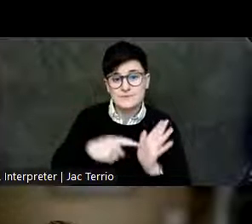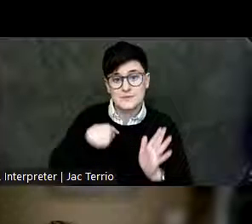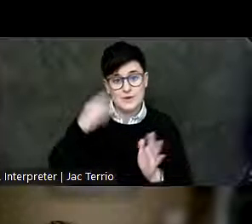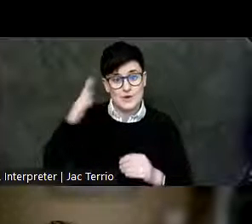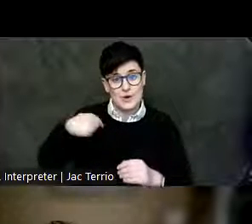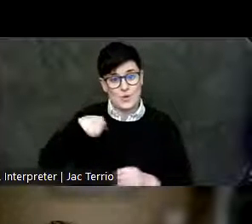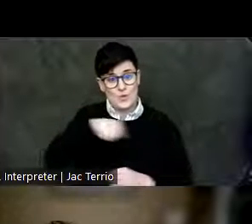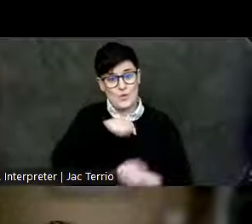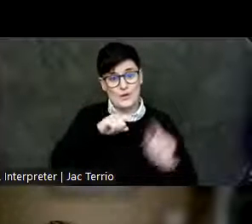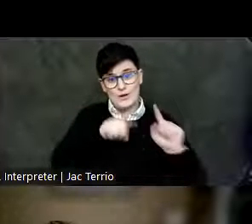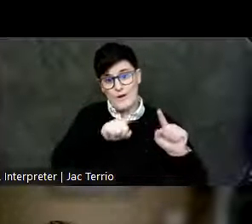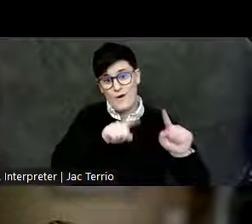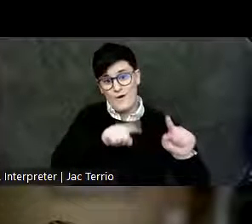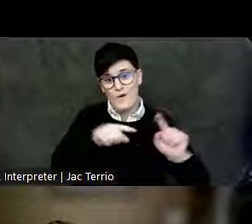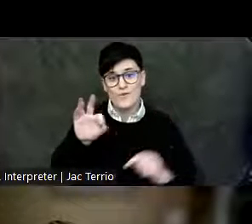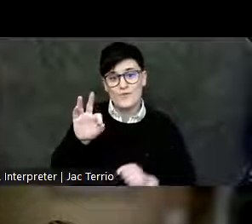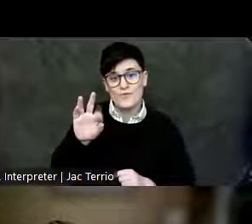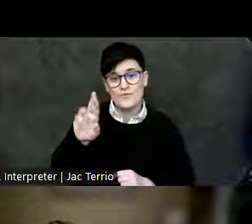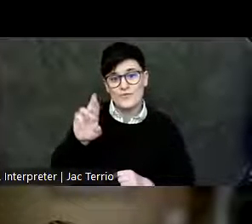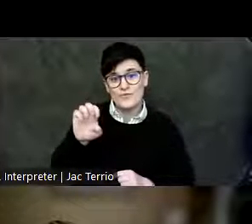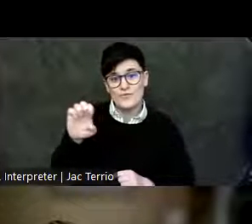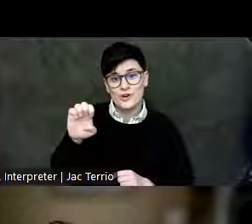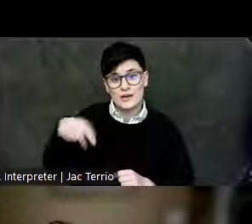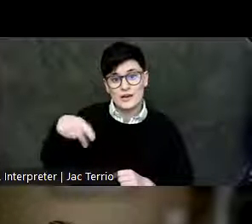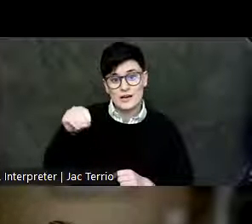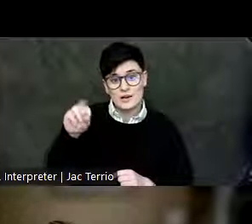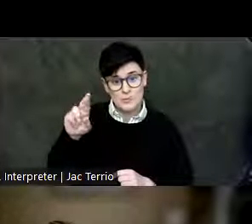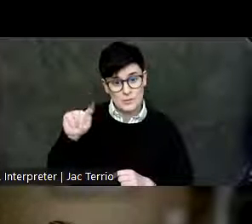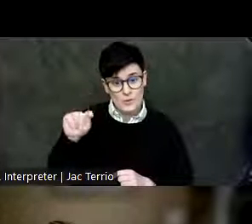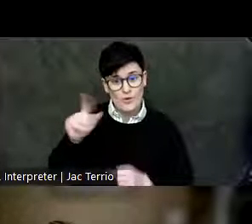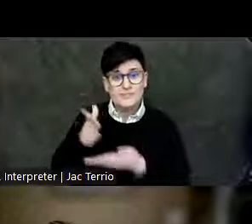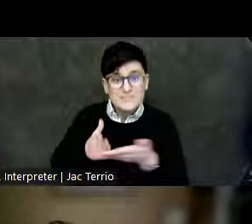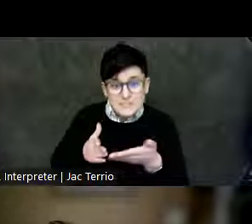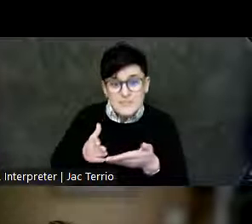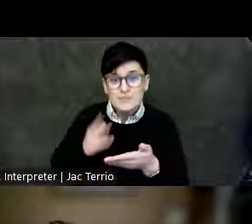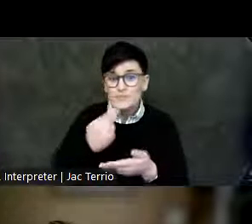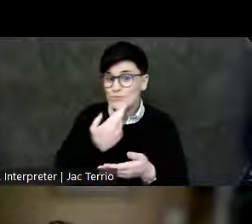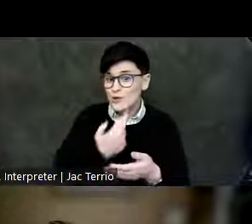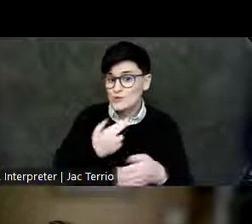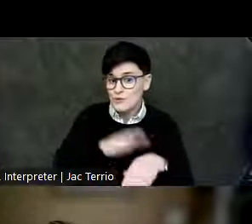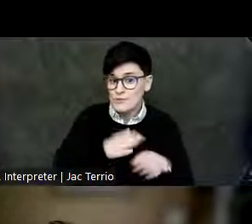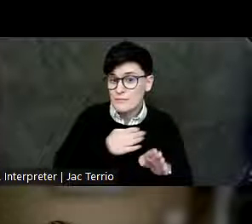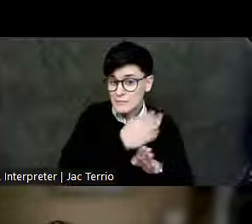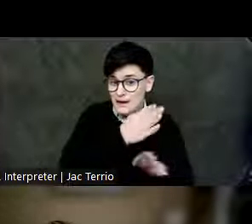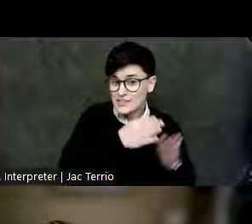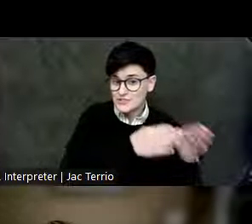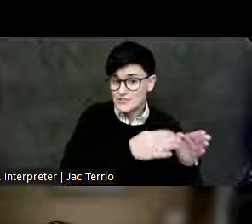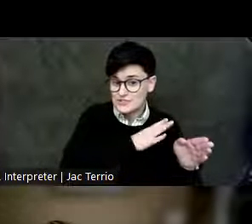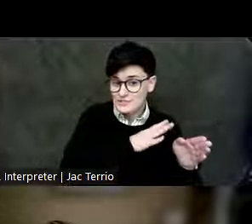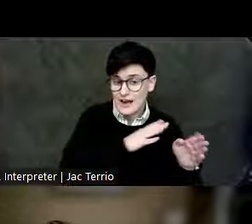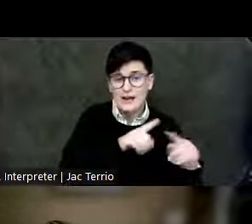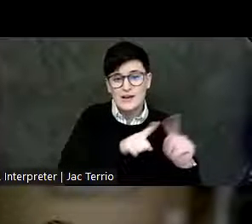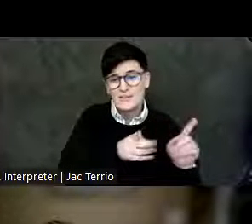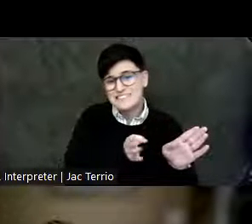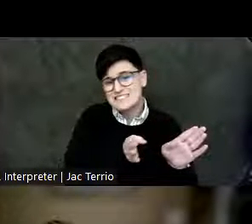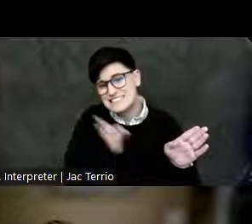Freeport, and some of the restaurants on the main street are okay, but the ones on the side street are often